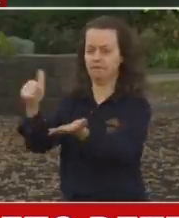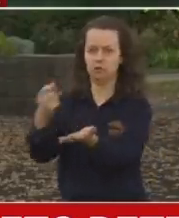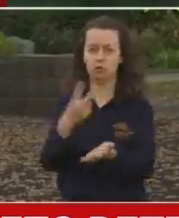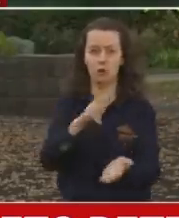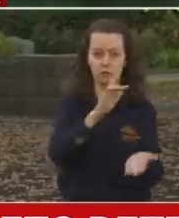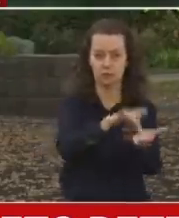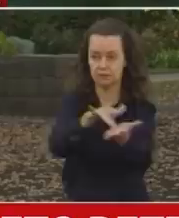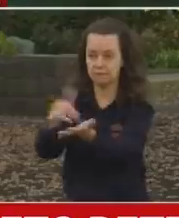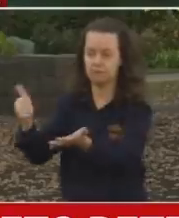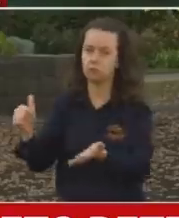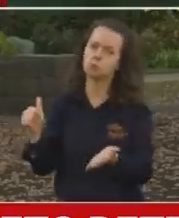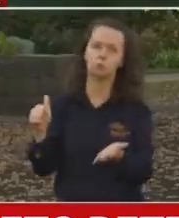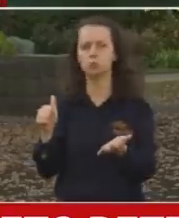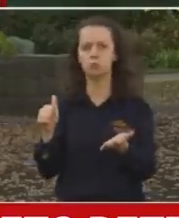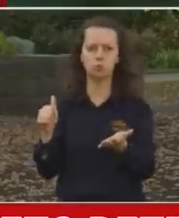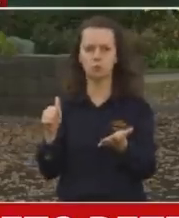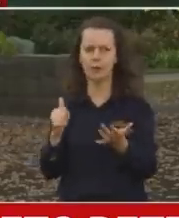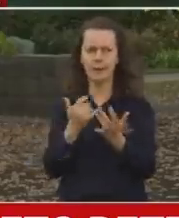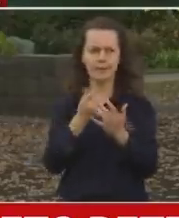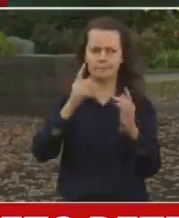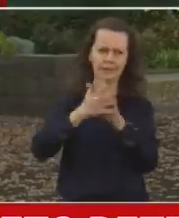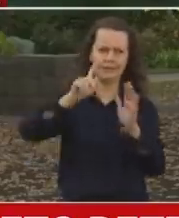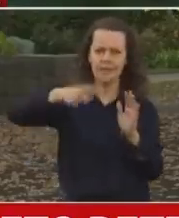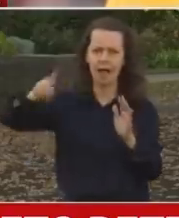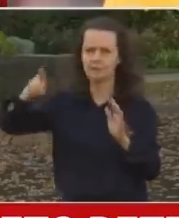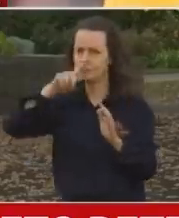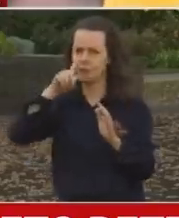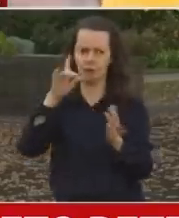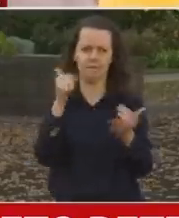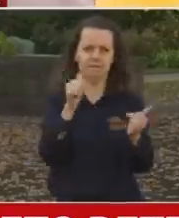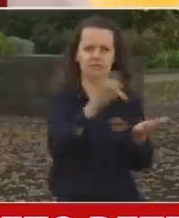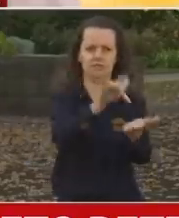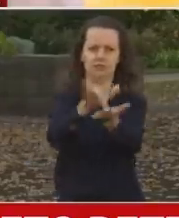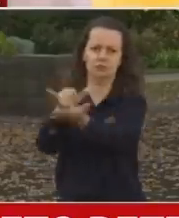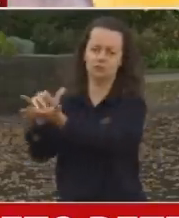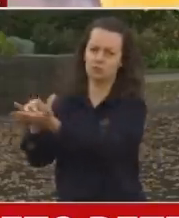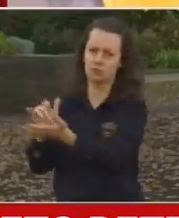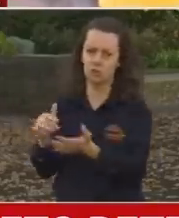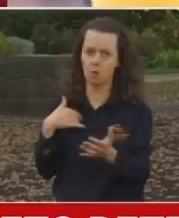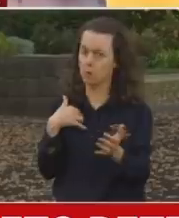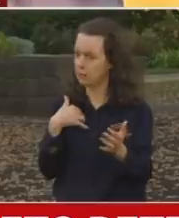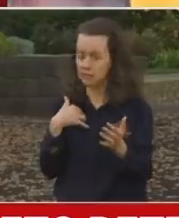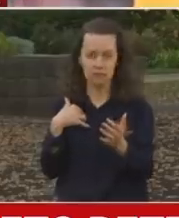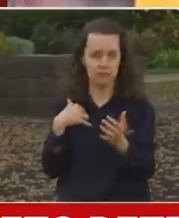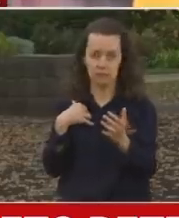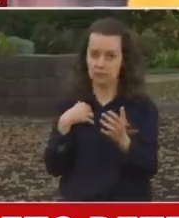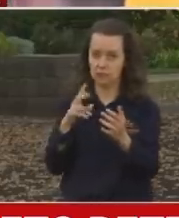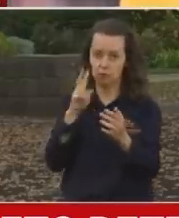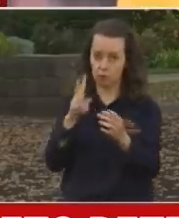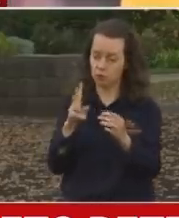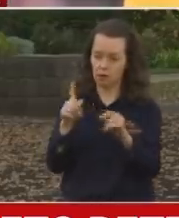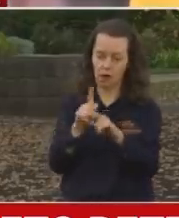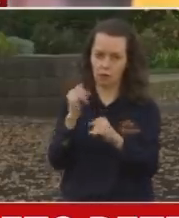neck, and it may well get worse before it gets better. Just a quick one on the QR codes. What concessions are you ready to make at this stage about the